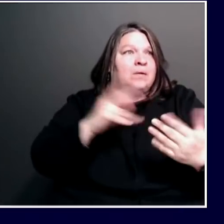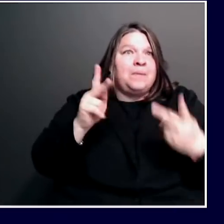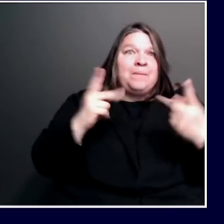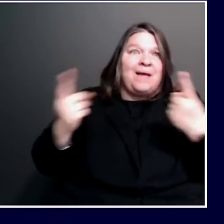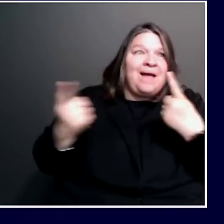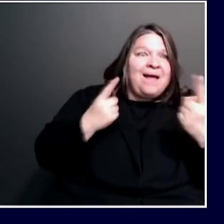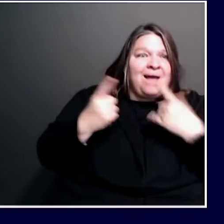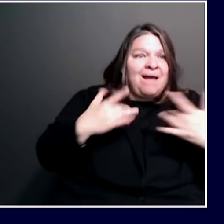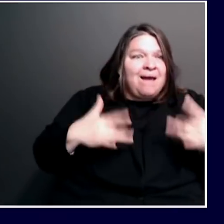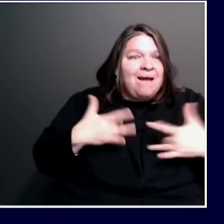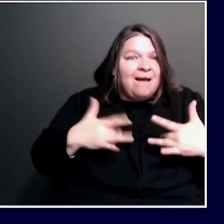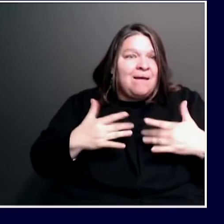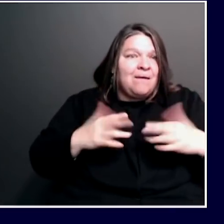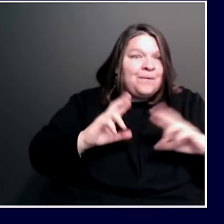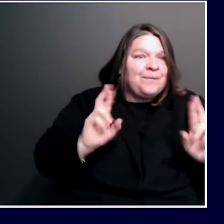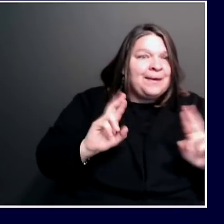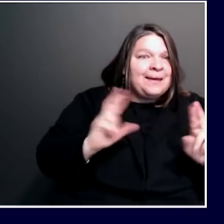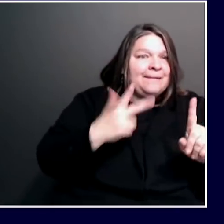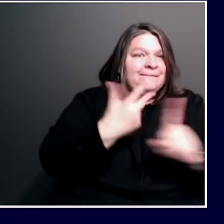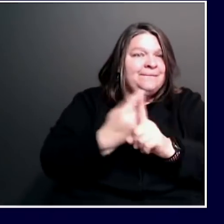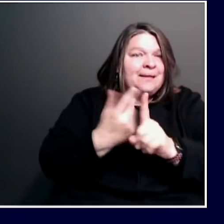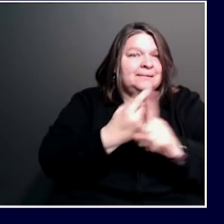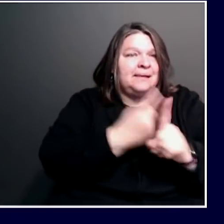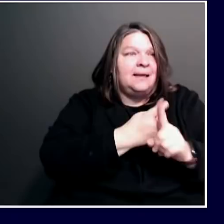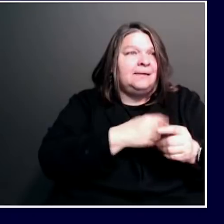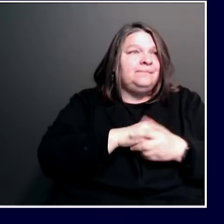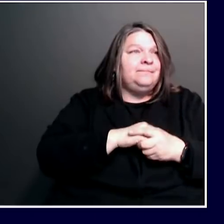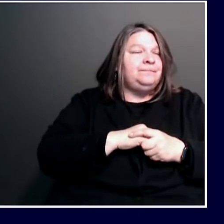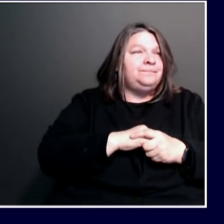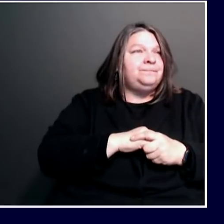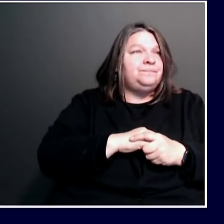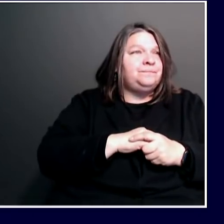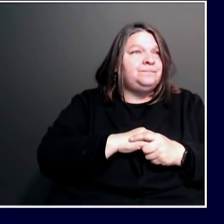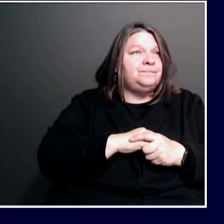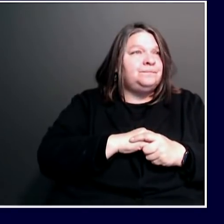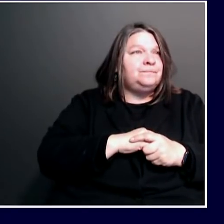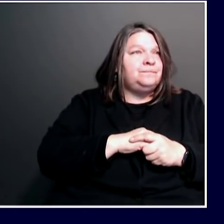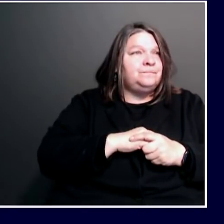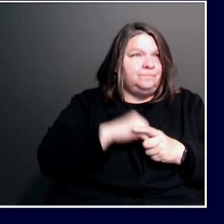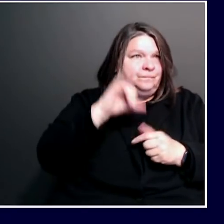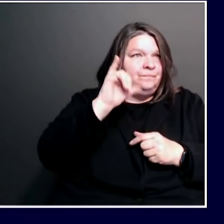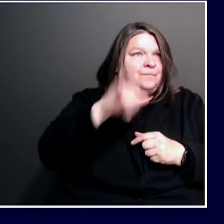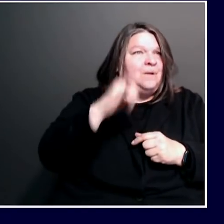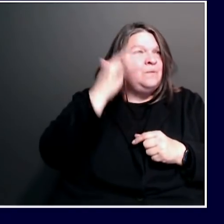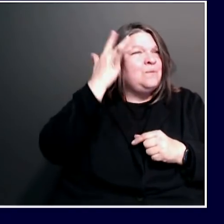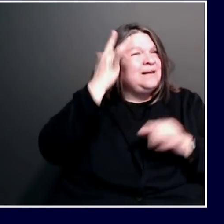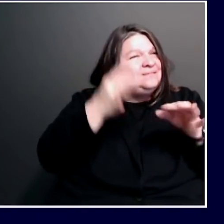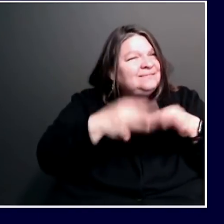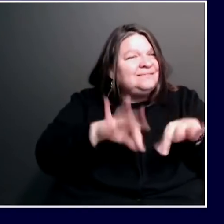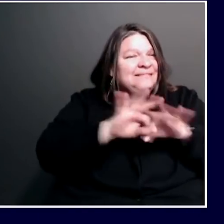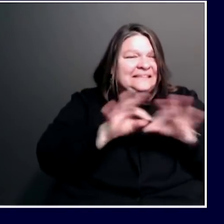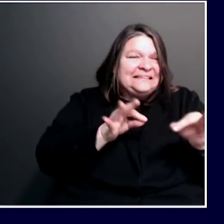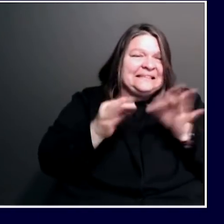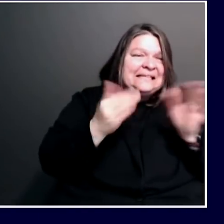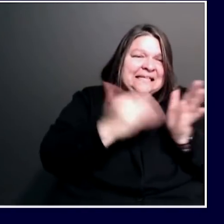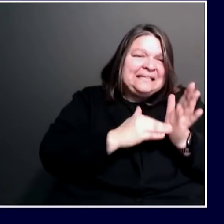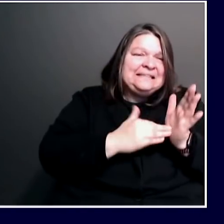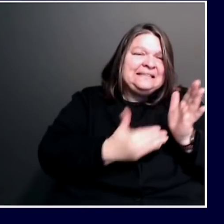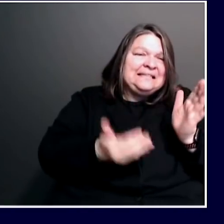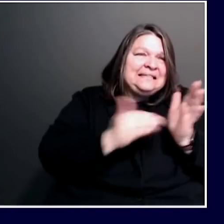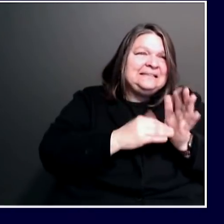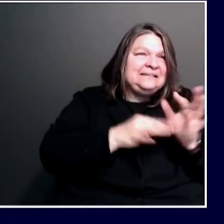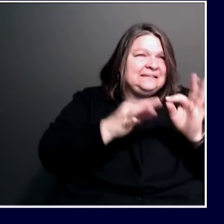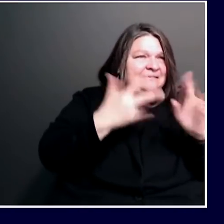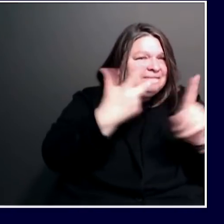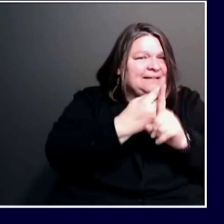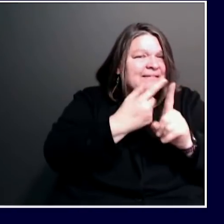connection with Chris. That's why I wanted to take a moment to recount the various places across the state of Maine where all the vaccines, in